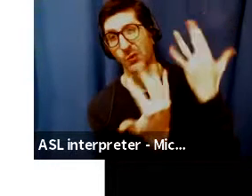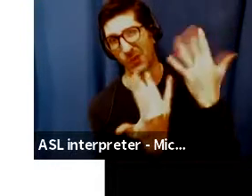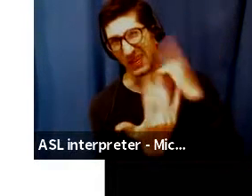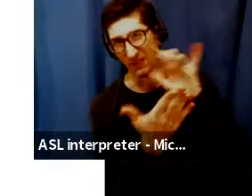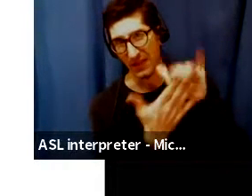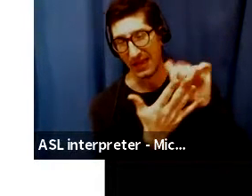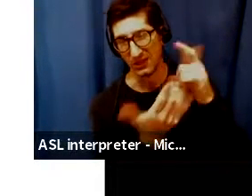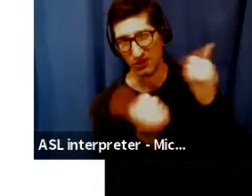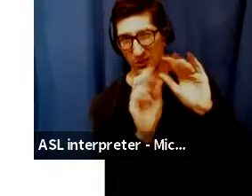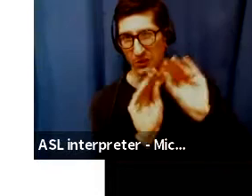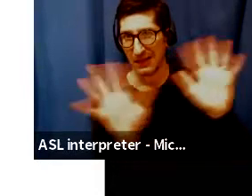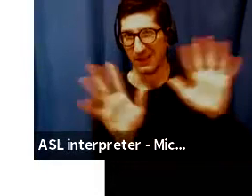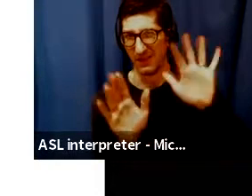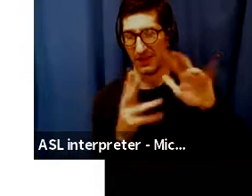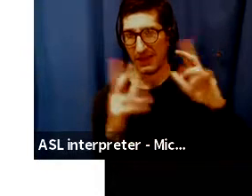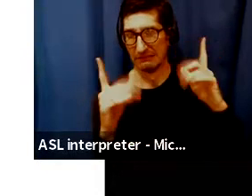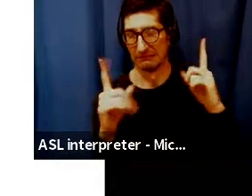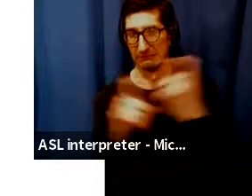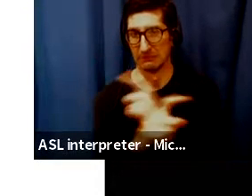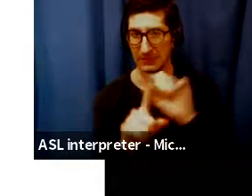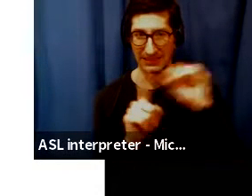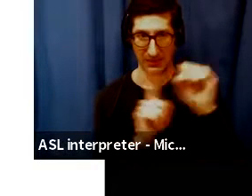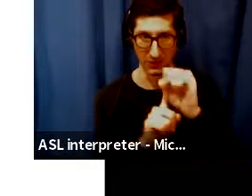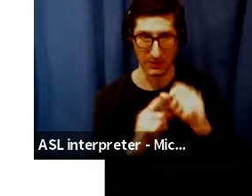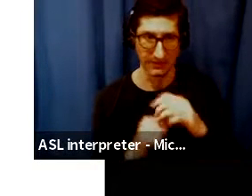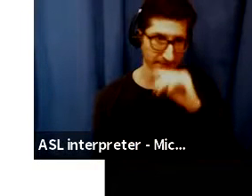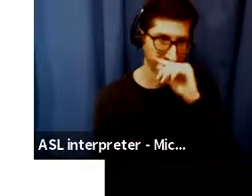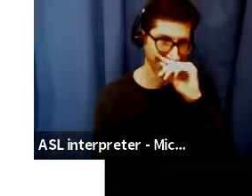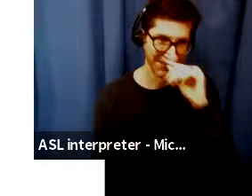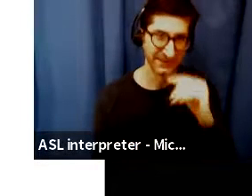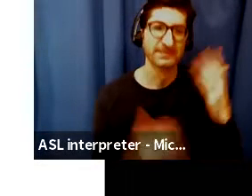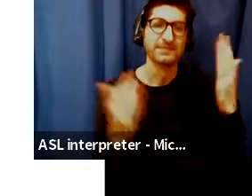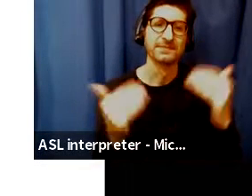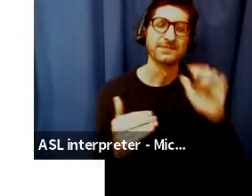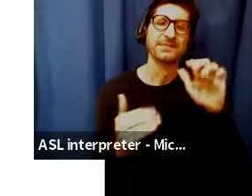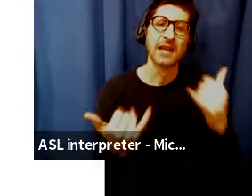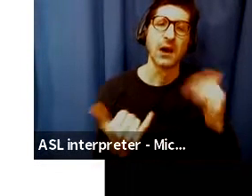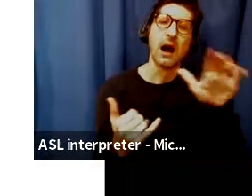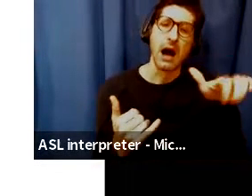other kinds of reasonable modifications of policies, practices, and procedures.